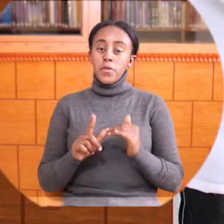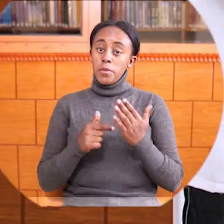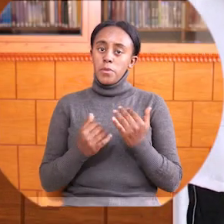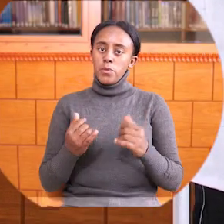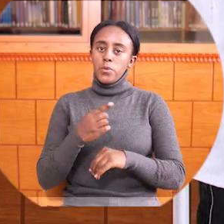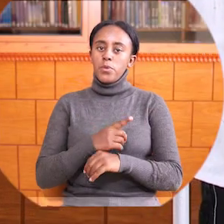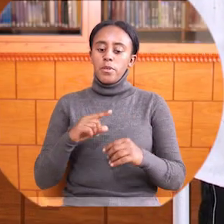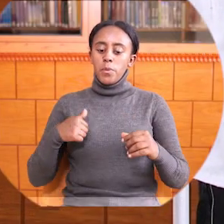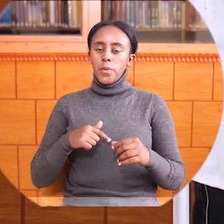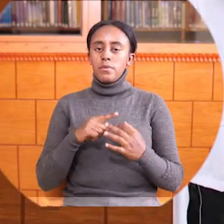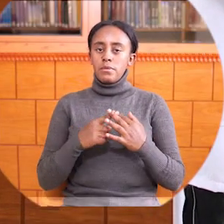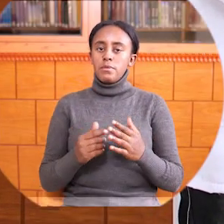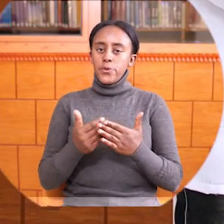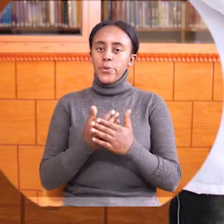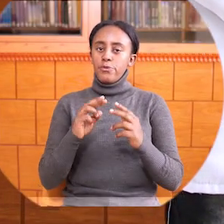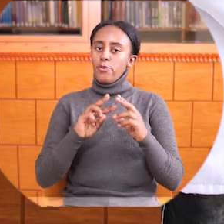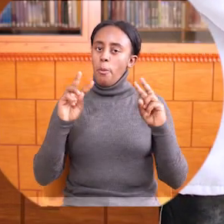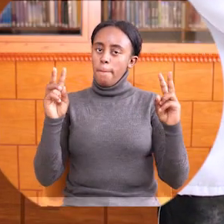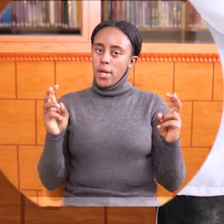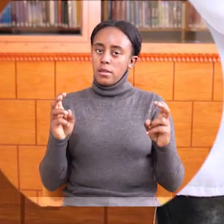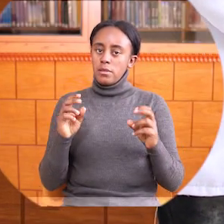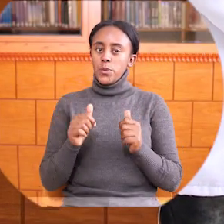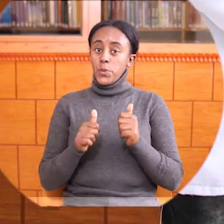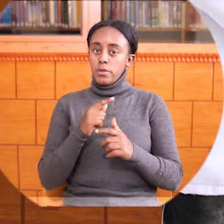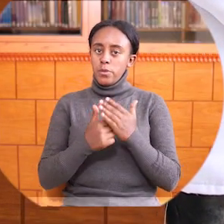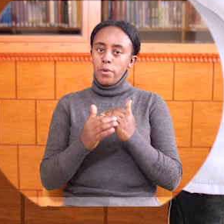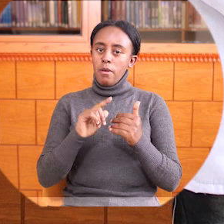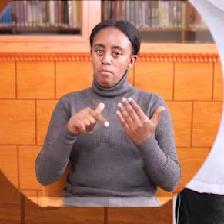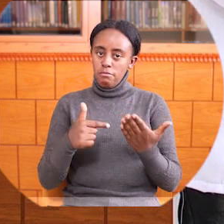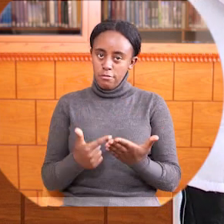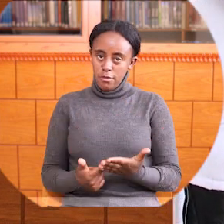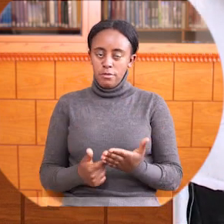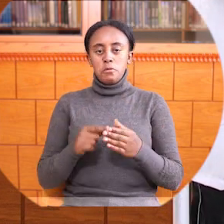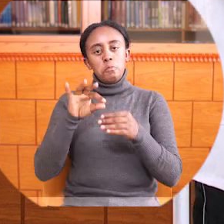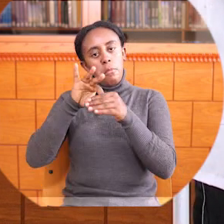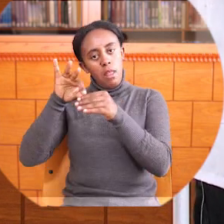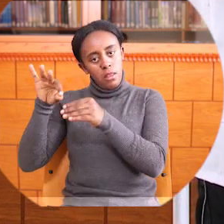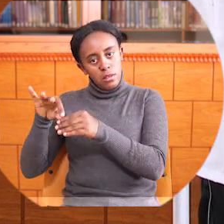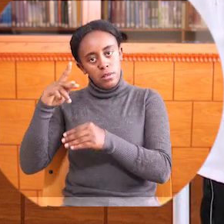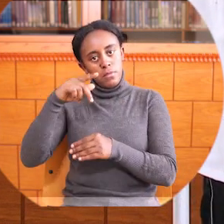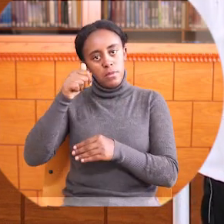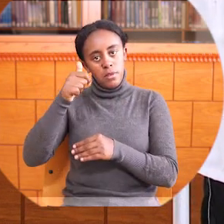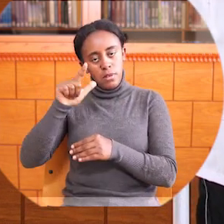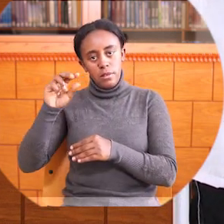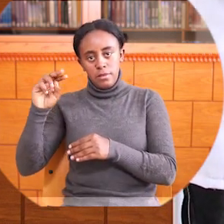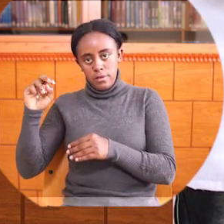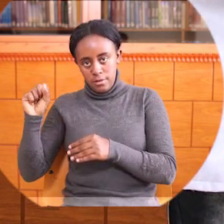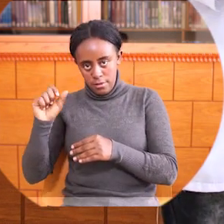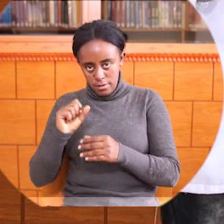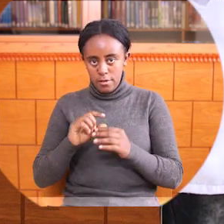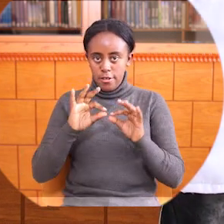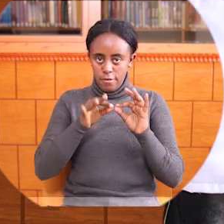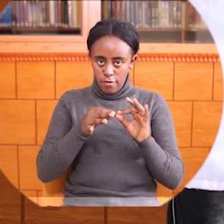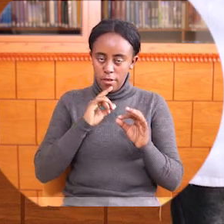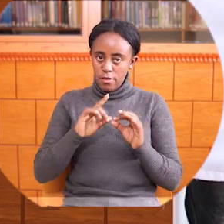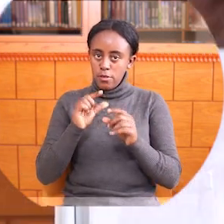today we start new topics, which is talking about plants. We start our lesson by defining